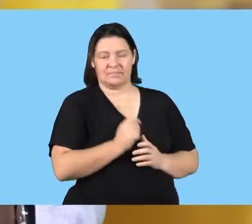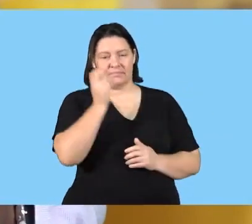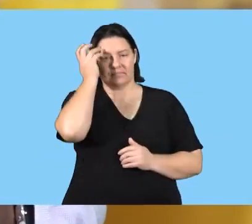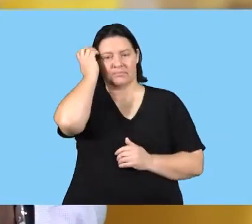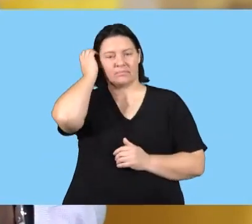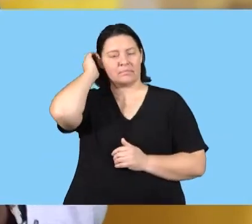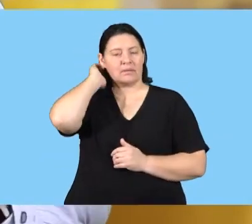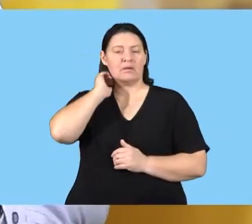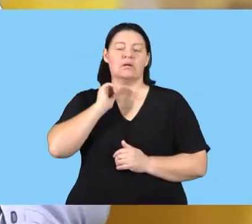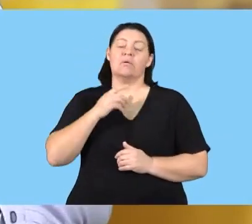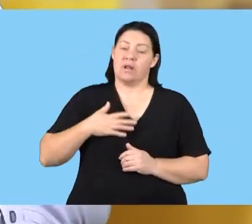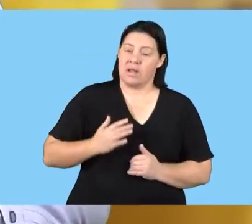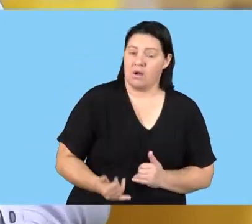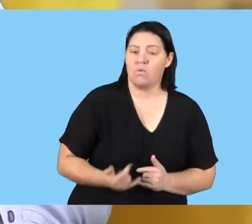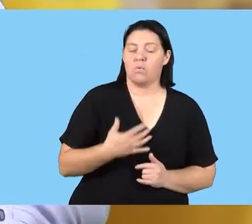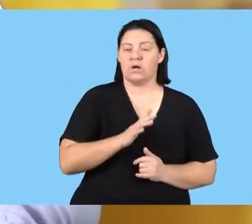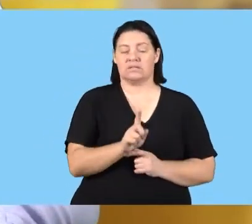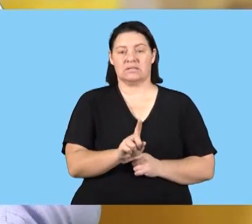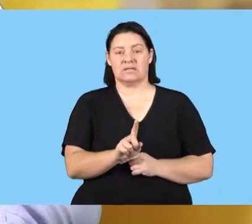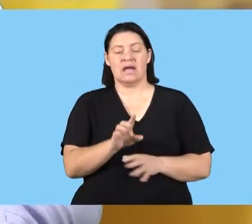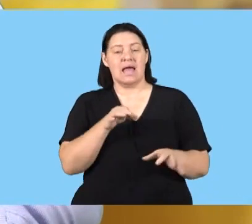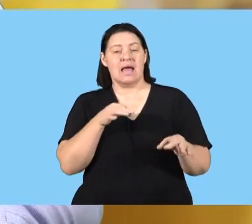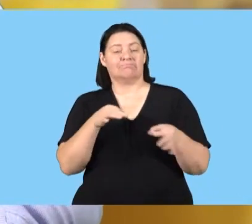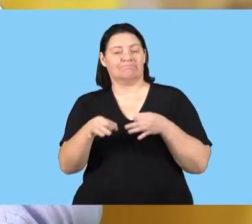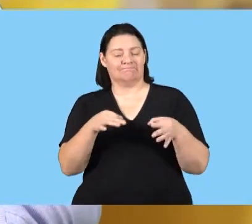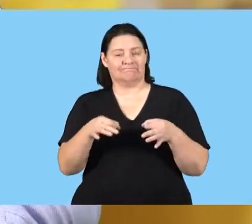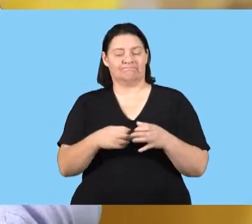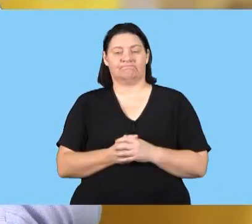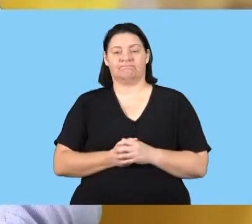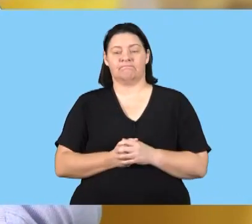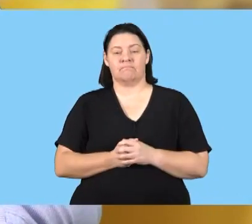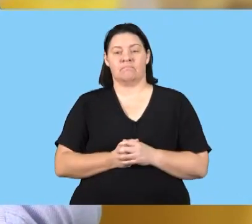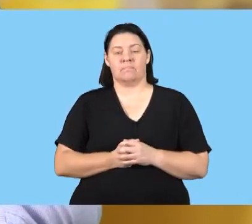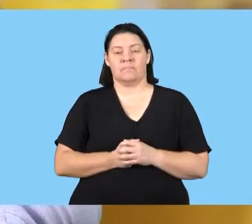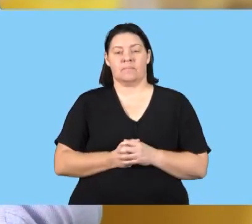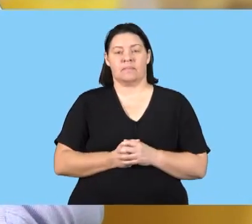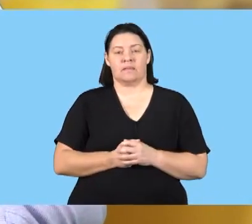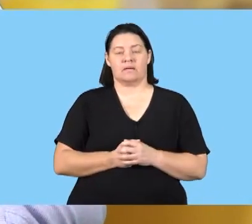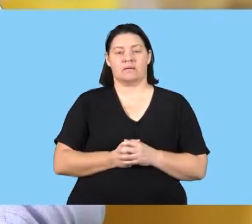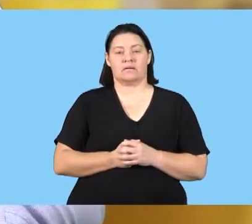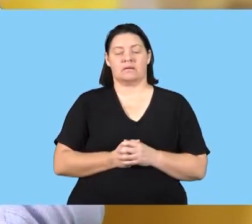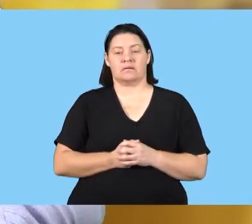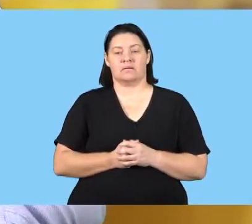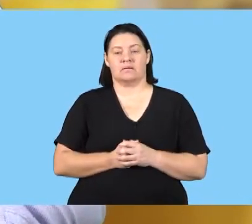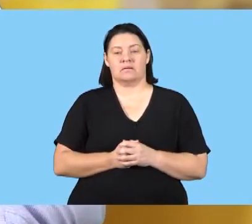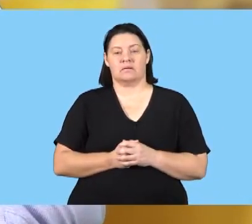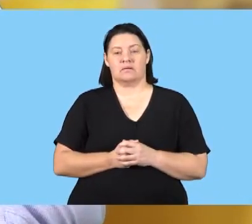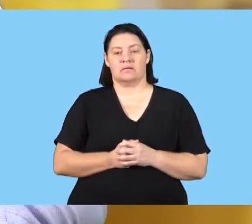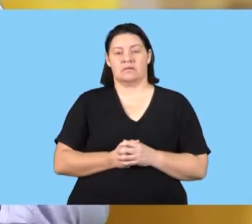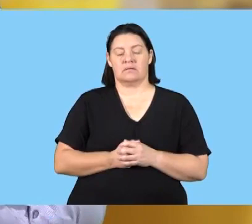our creditors. I want now to define quickly what